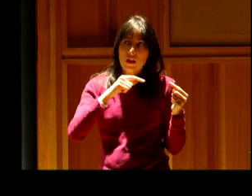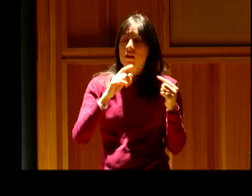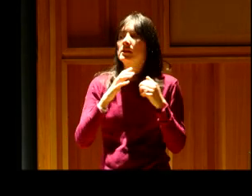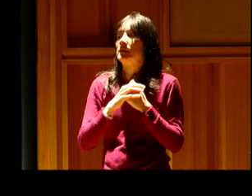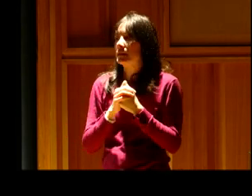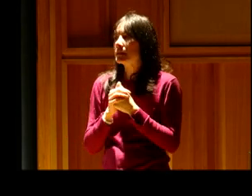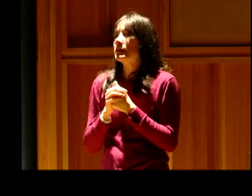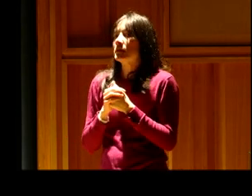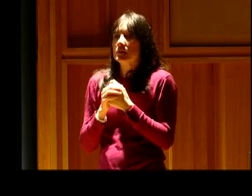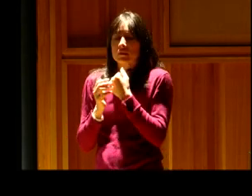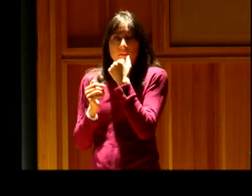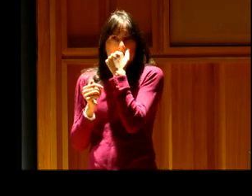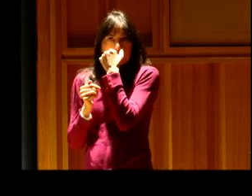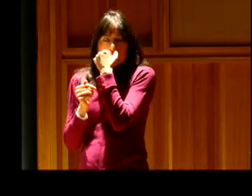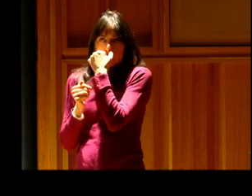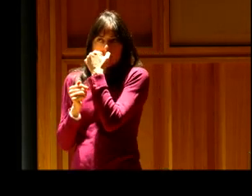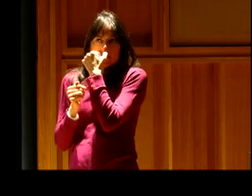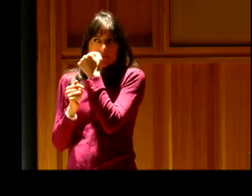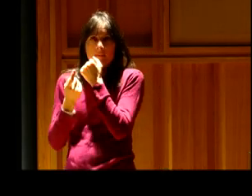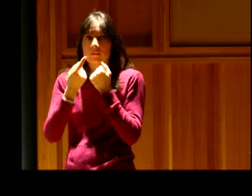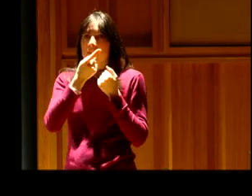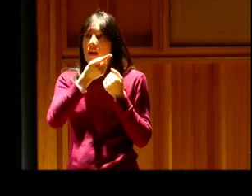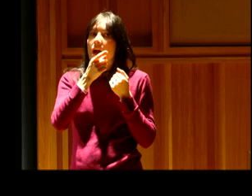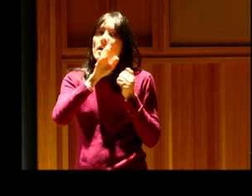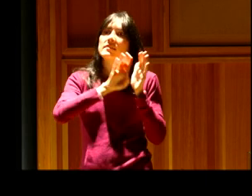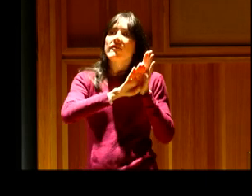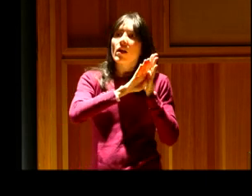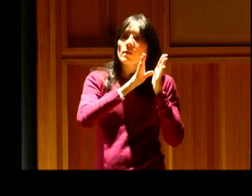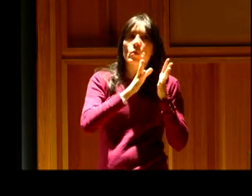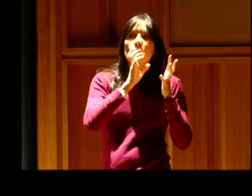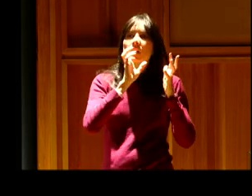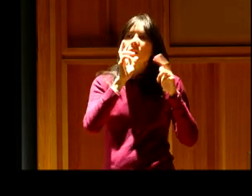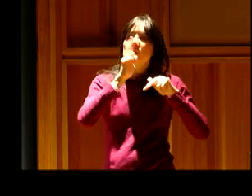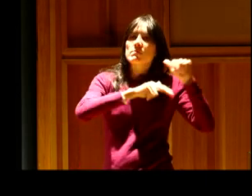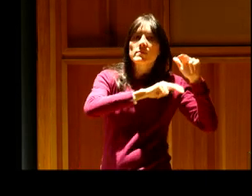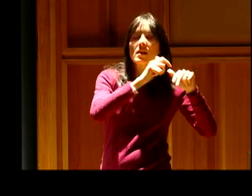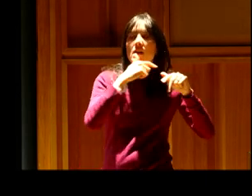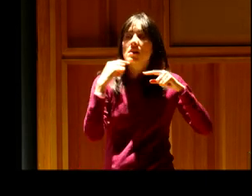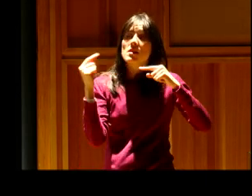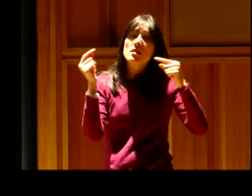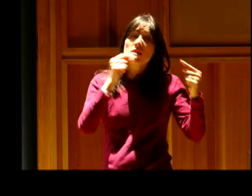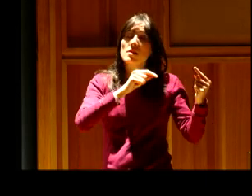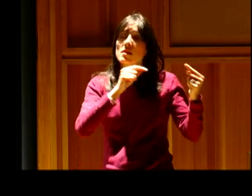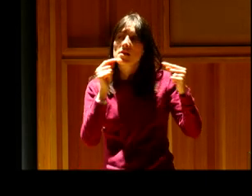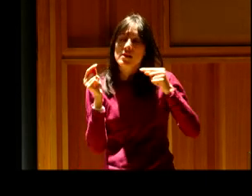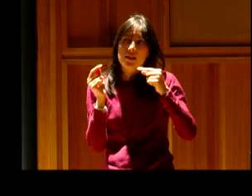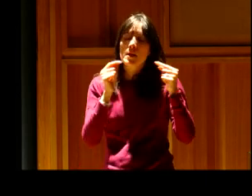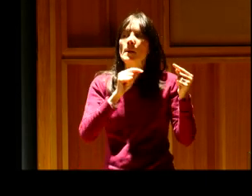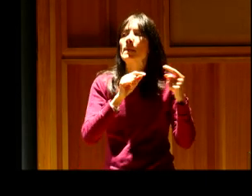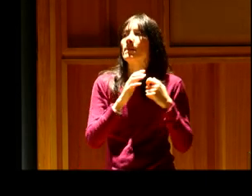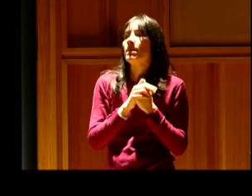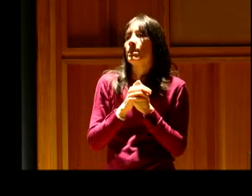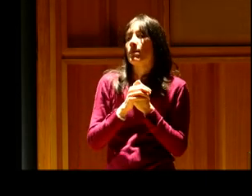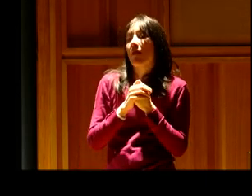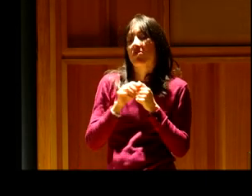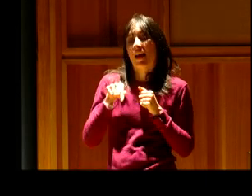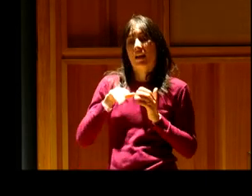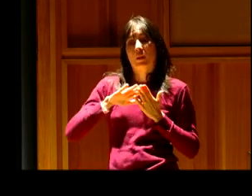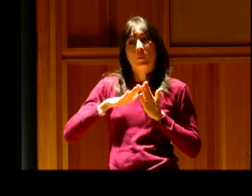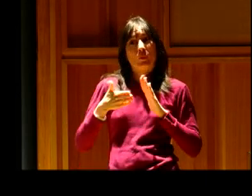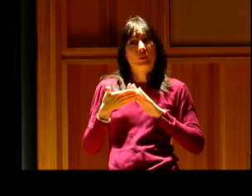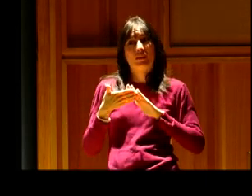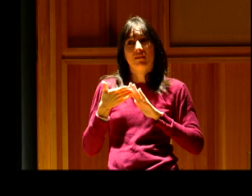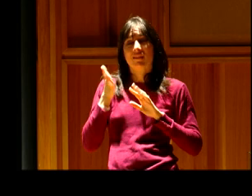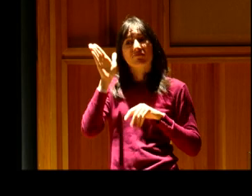a David versus Goliath fight. And during this fight, this affected community never gave